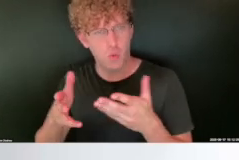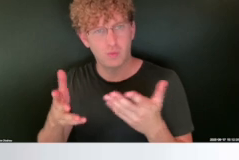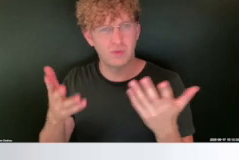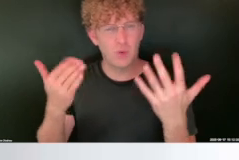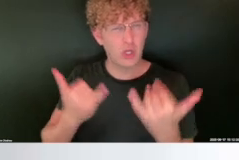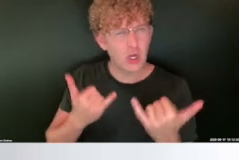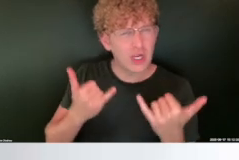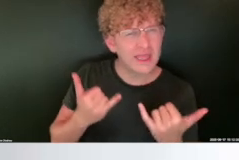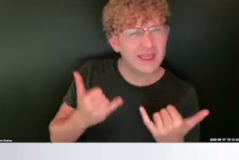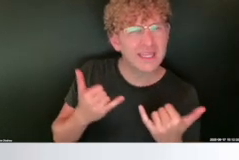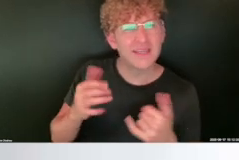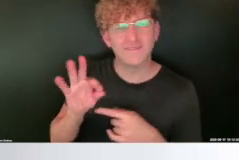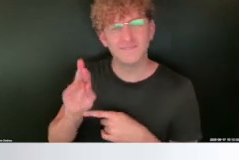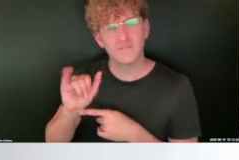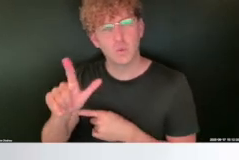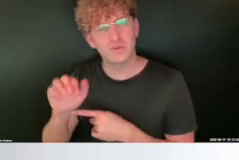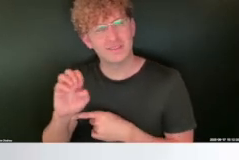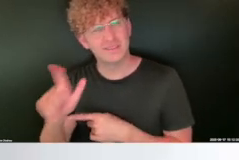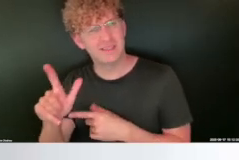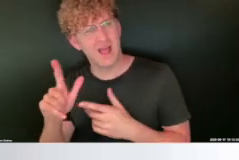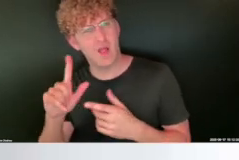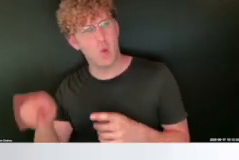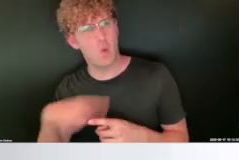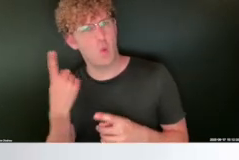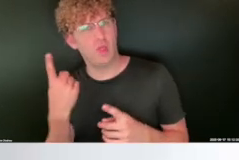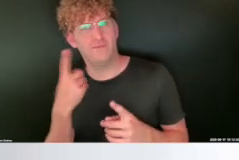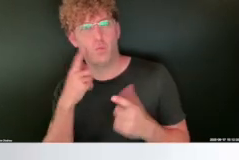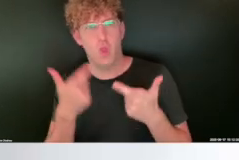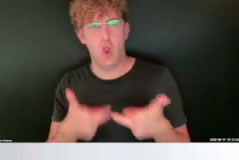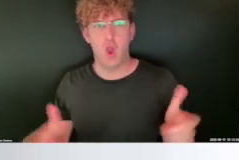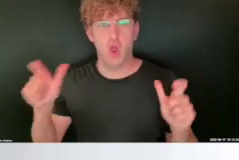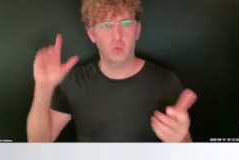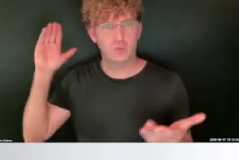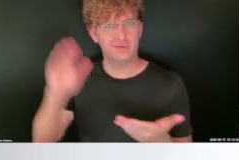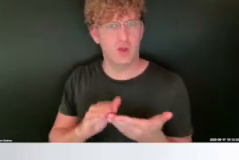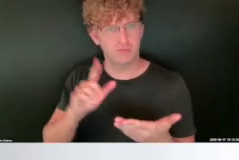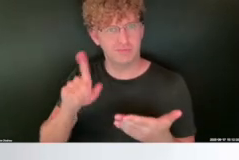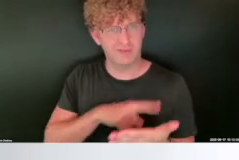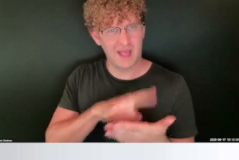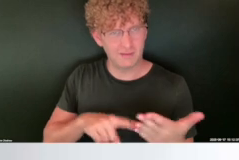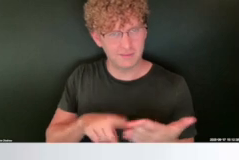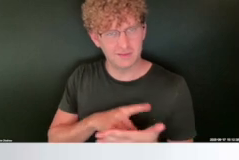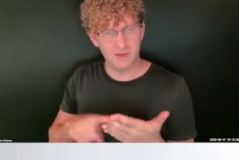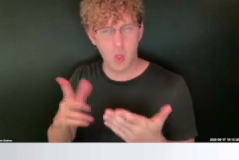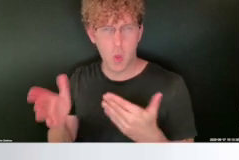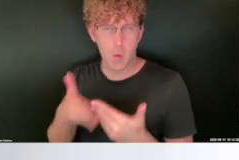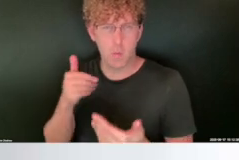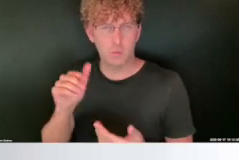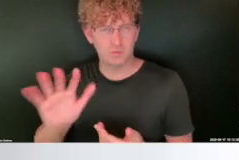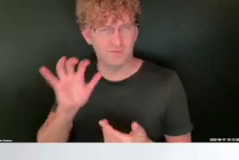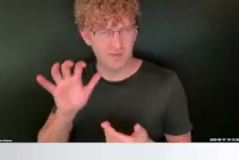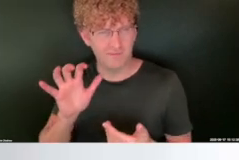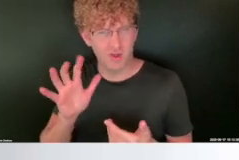Nikola vouchers are subject to a large reduction of cancellations, which amount to almost 500 unredeemed vouchers in the